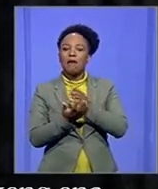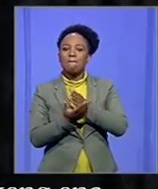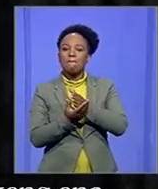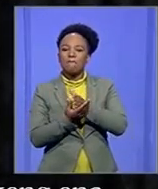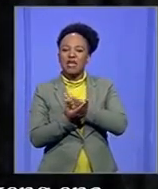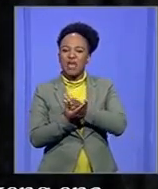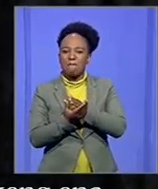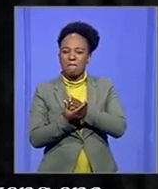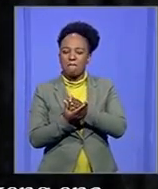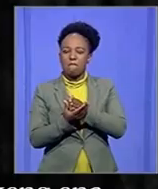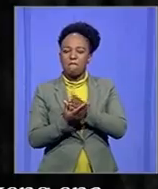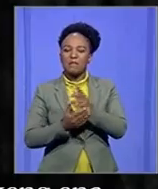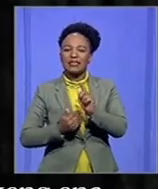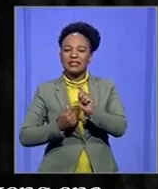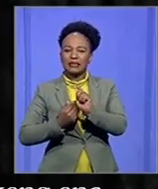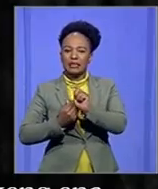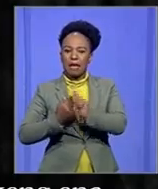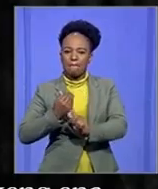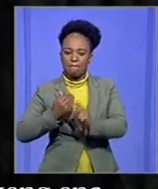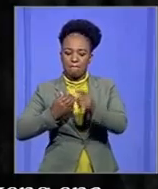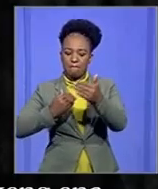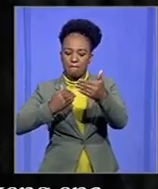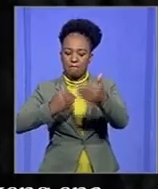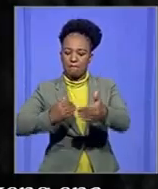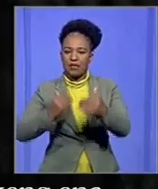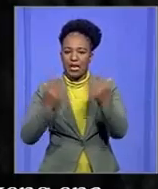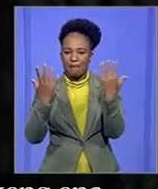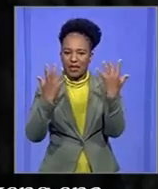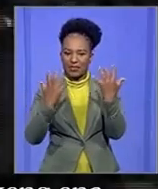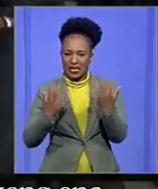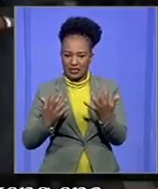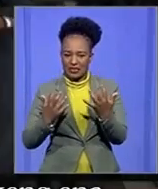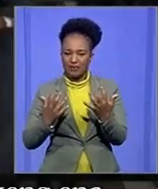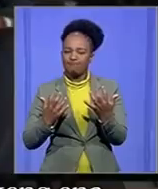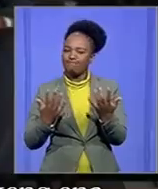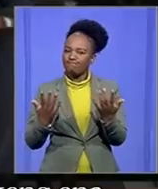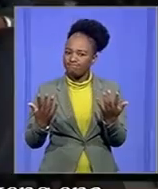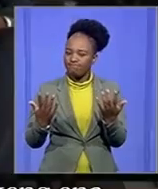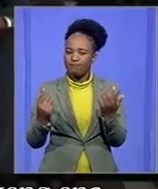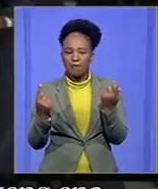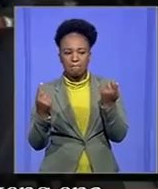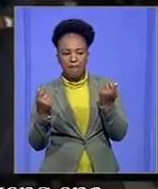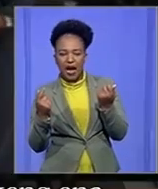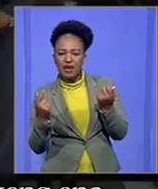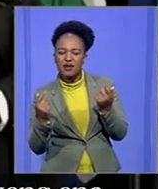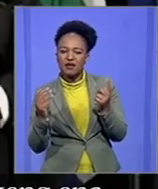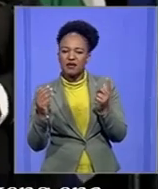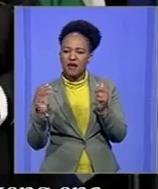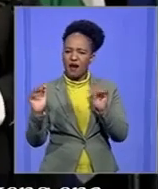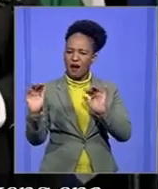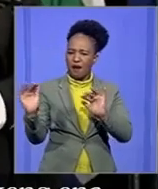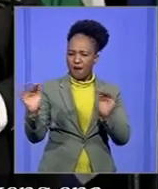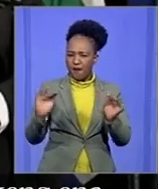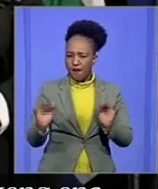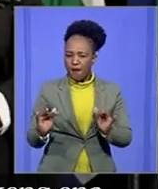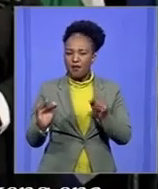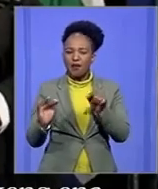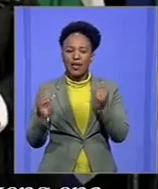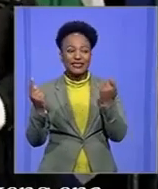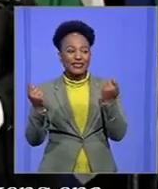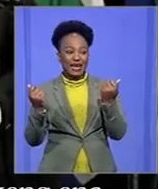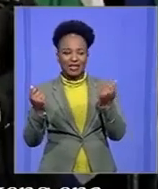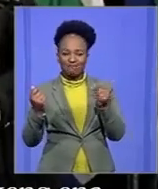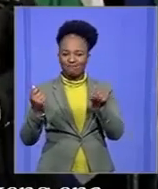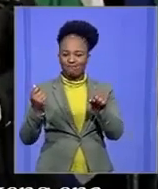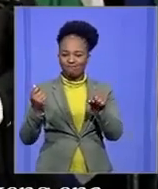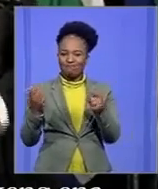lebelela ka the 3-year cycle e leng gore ke ya budget, gore go tlo go tsengwa go tlo go batliwa yang madi kgotsa